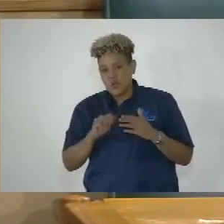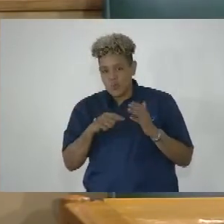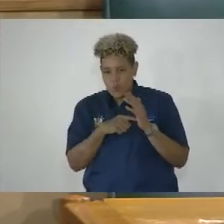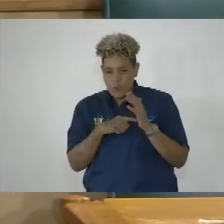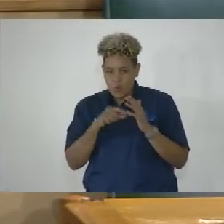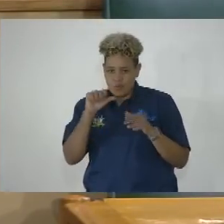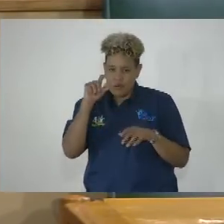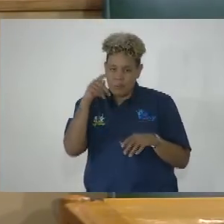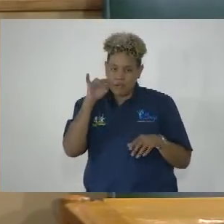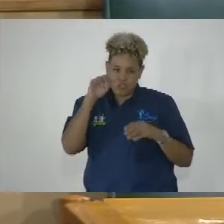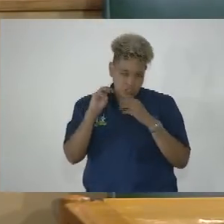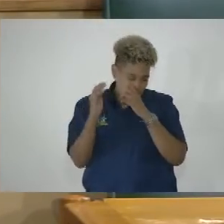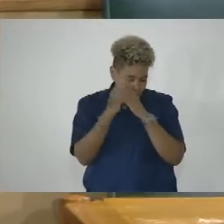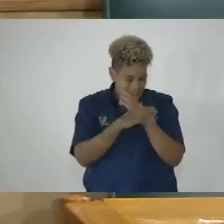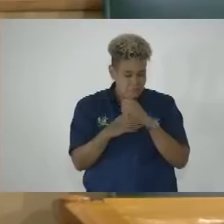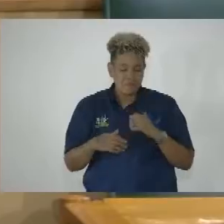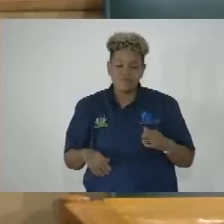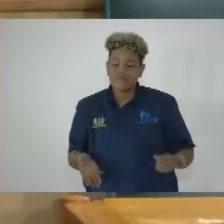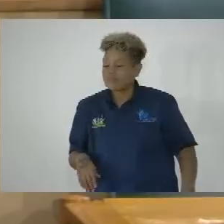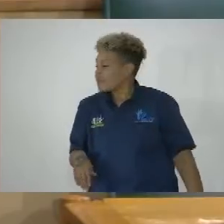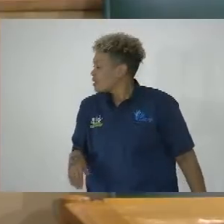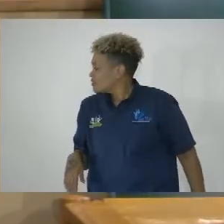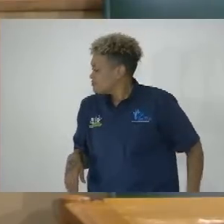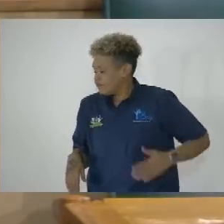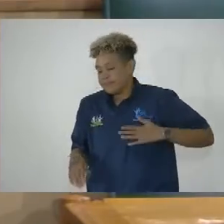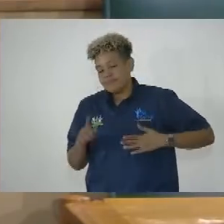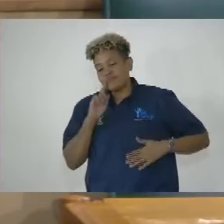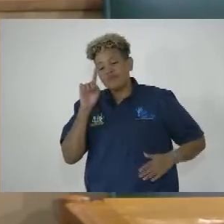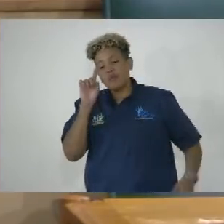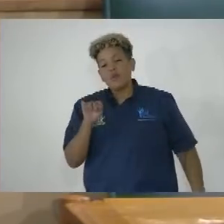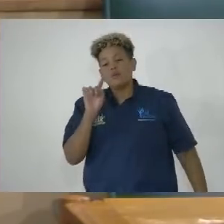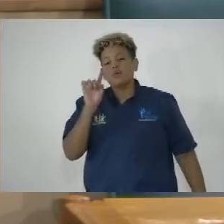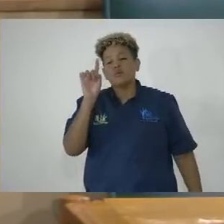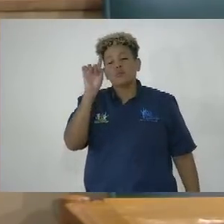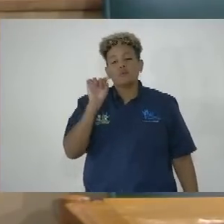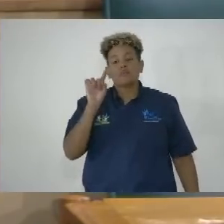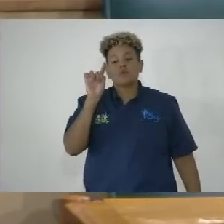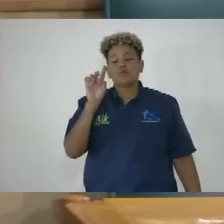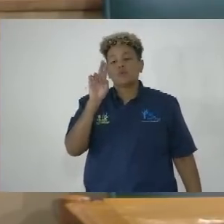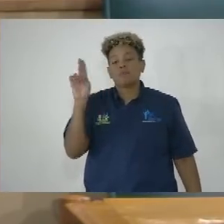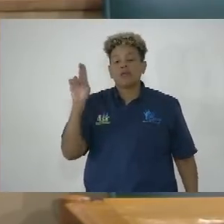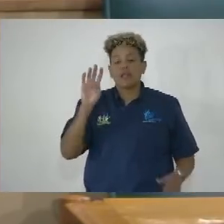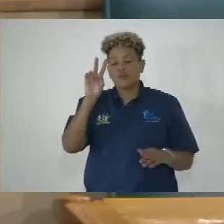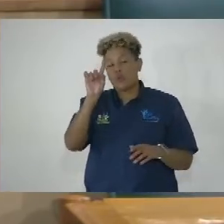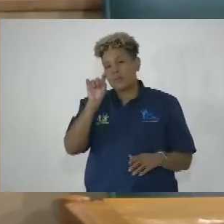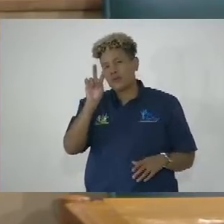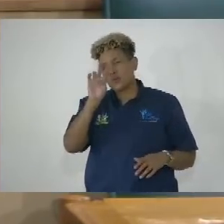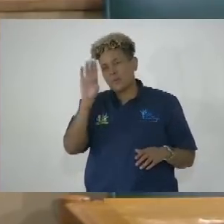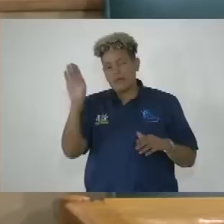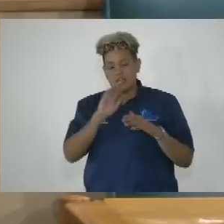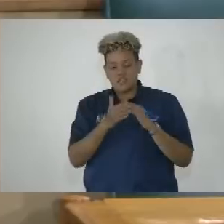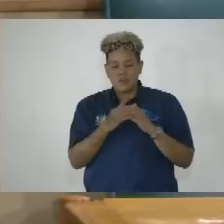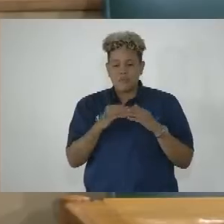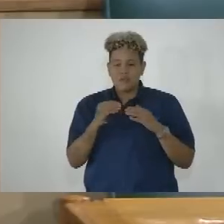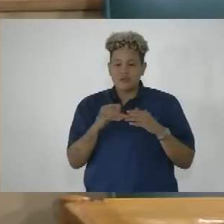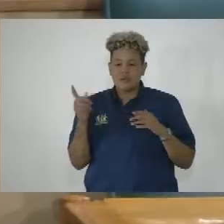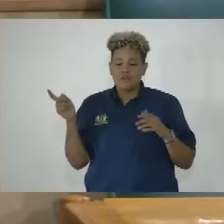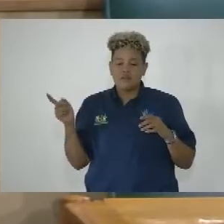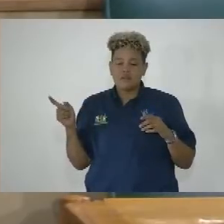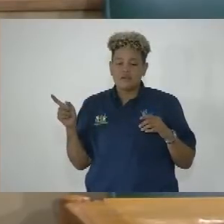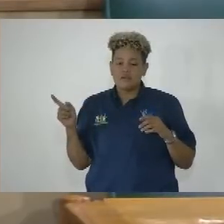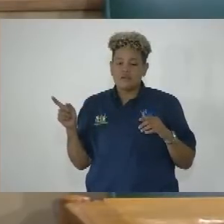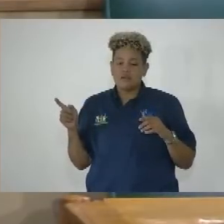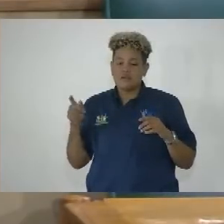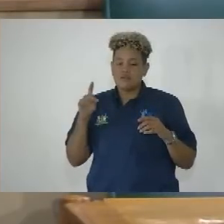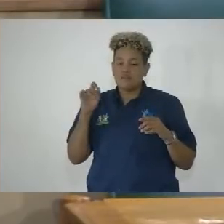dollars, right? So we're talking 1.2 billion Jamaican dollars to Petrojam. This is the same